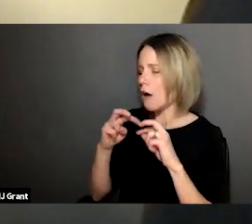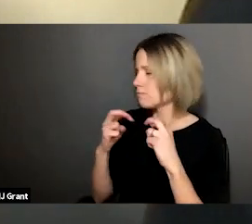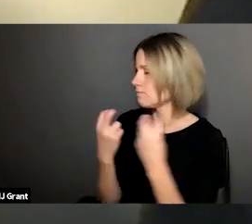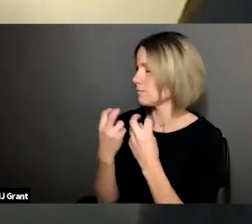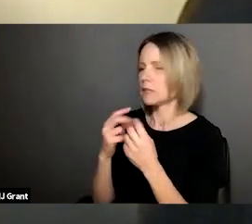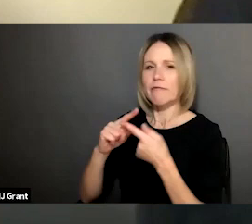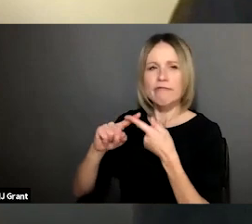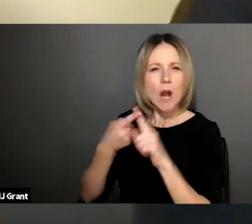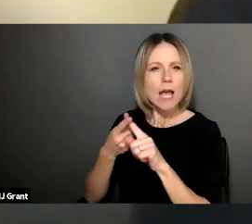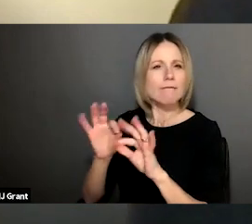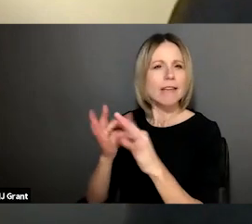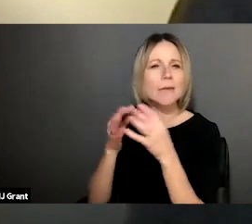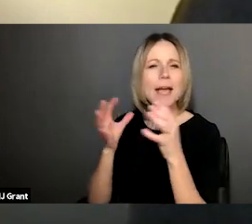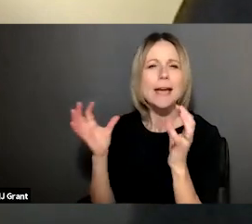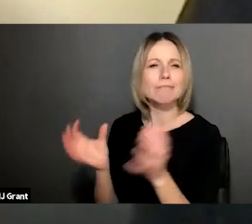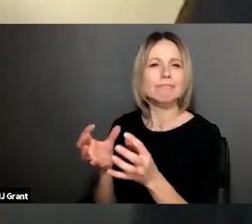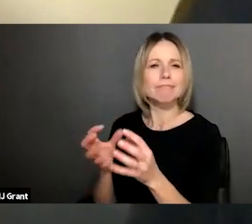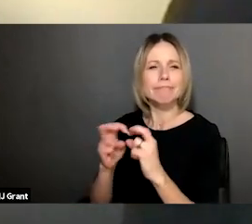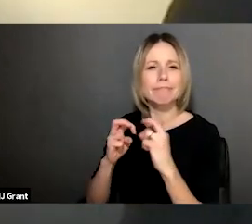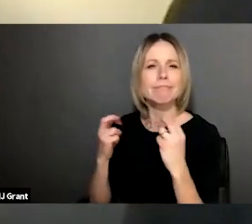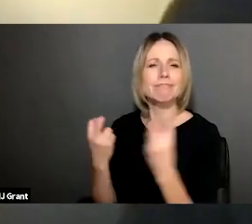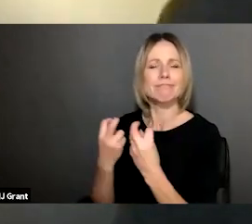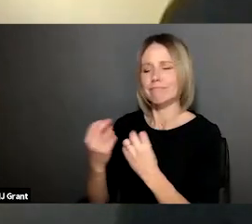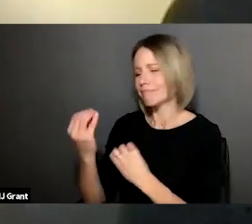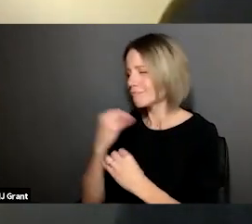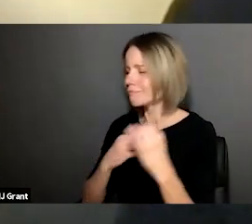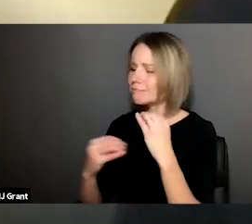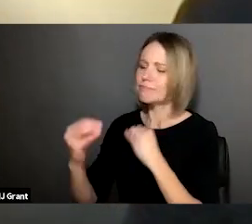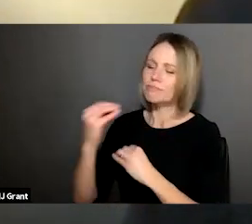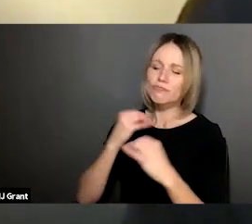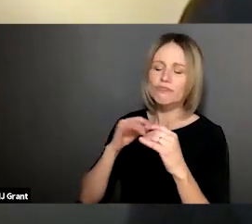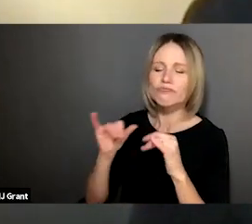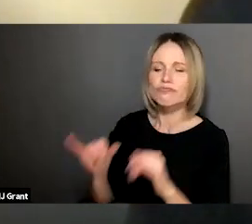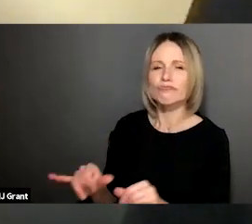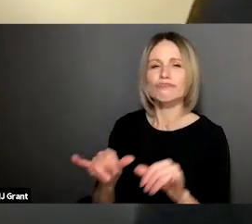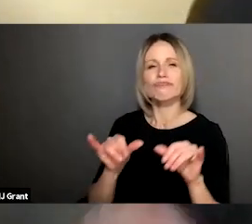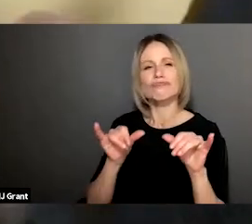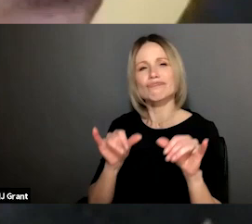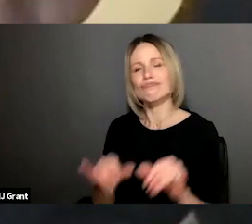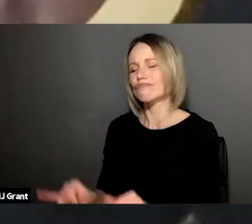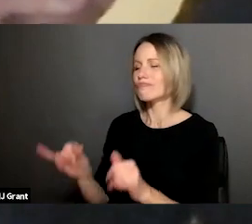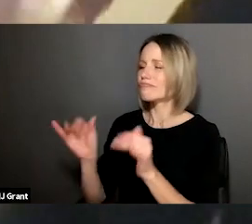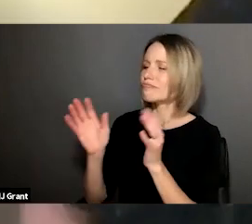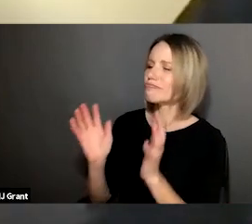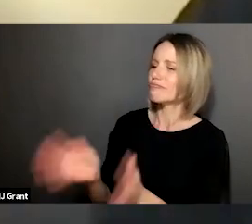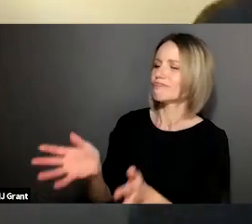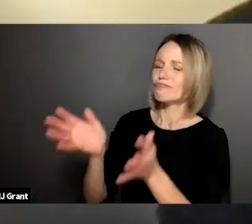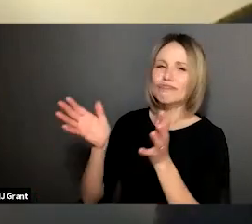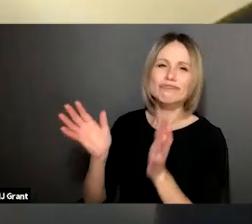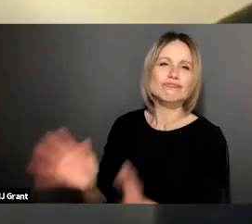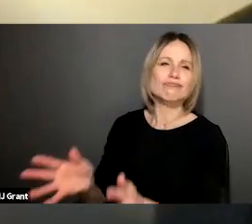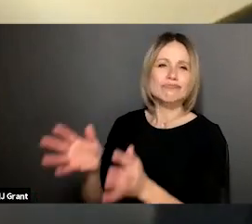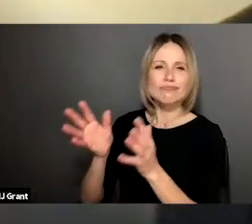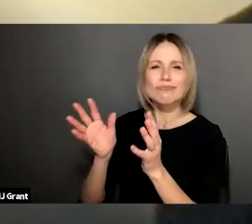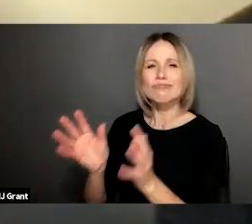I want it to last a long time, and I want the candles to burn down, and I want to think, gosh,